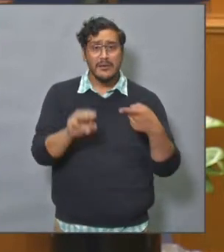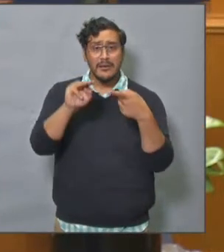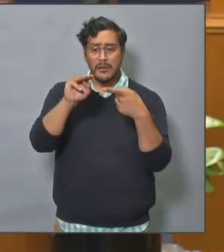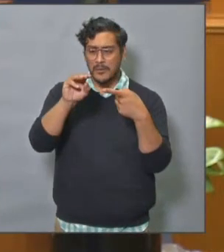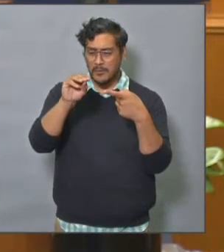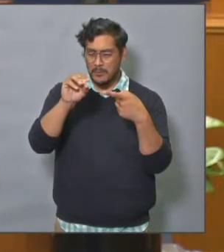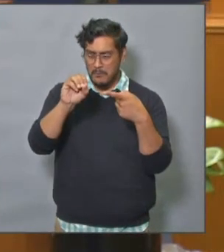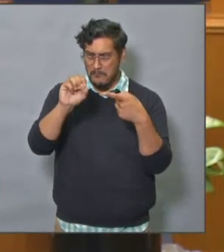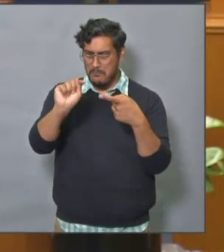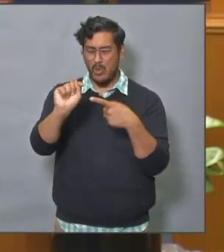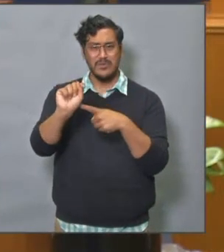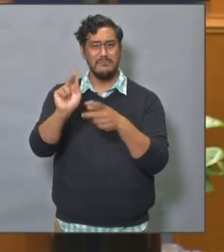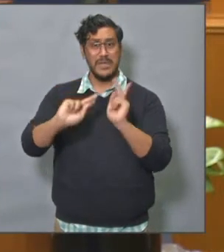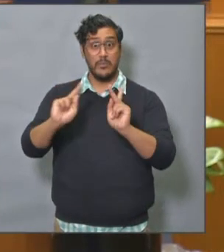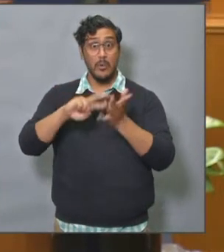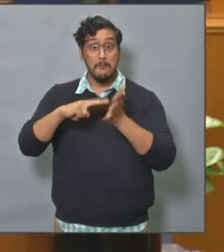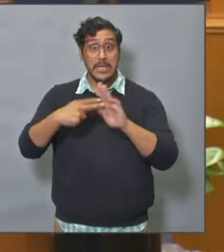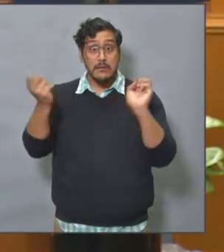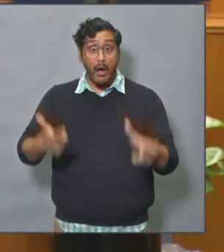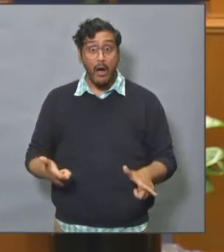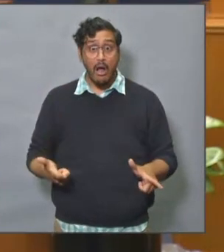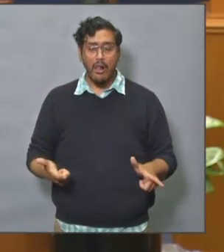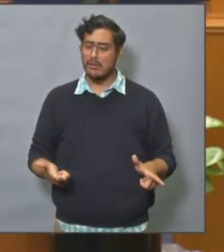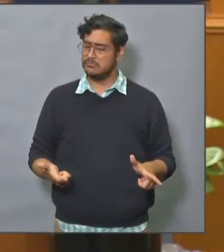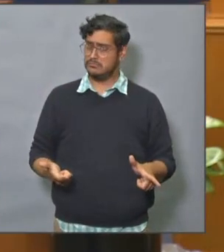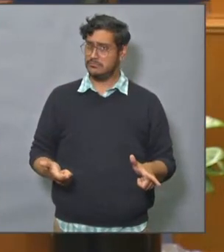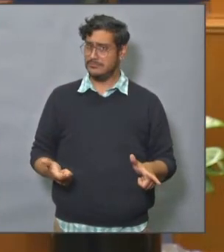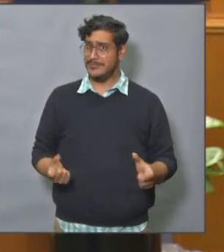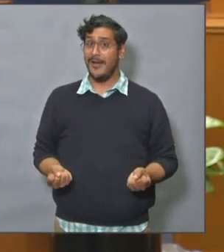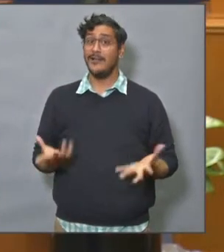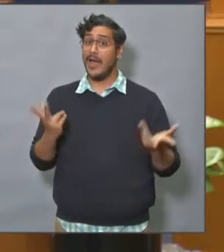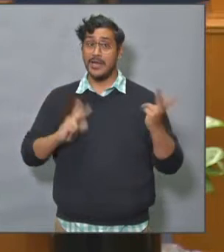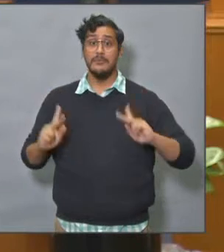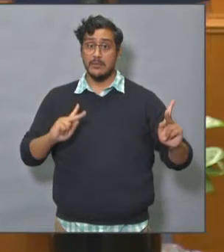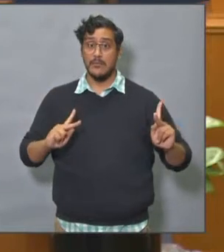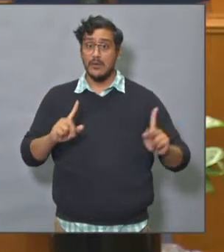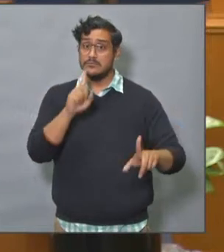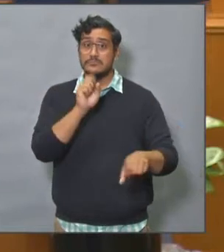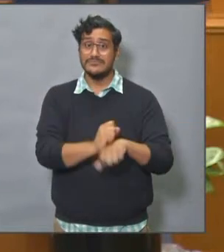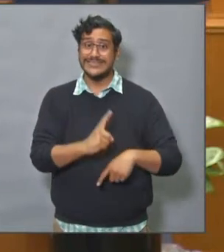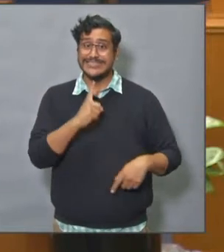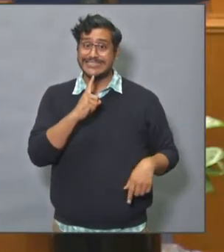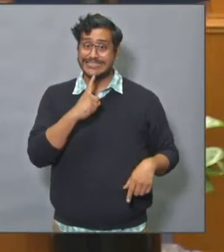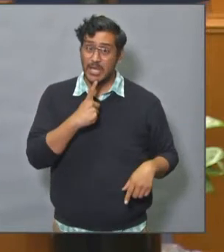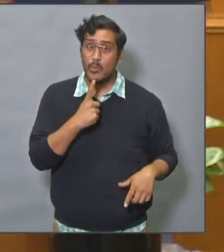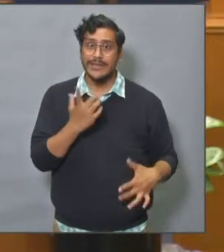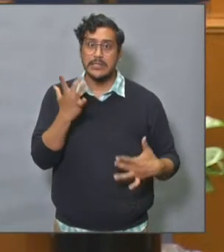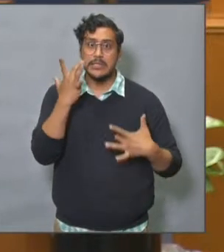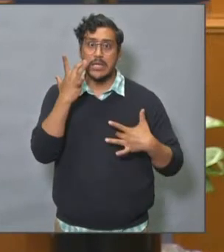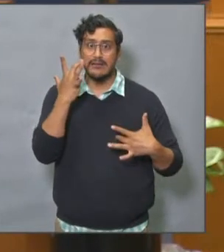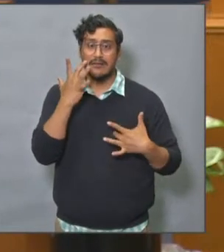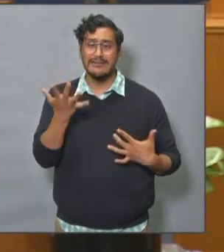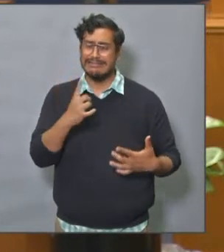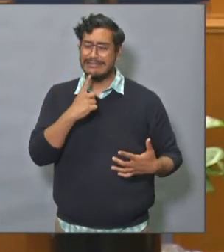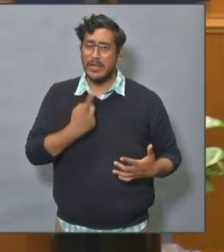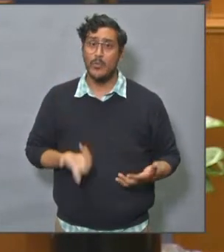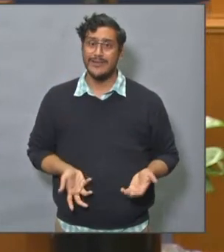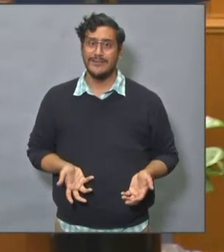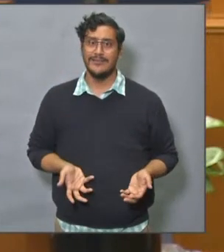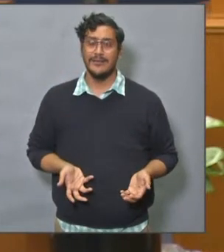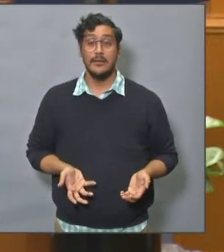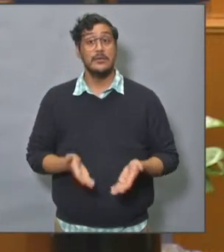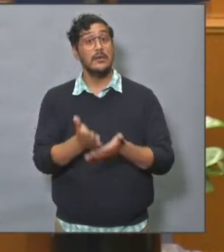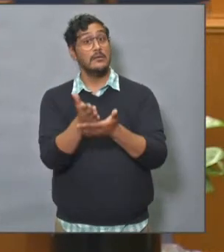of people, lots of people end up pretty sick from this virus. And some of them, as you're noting,